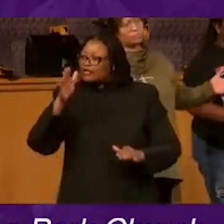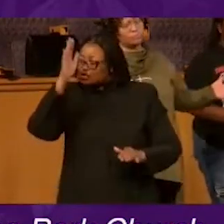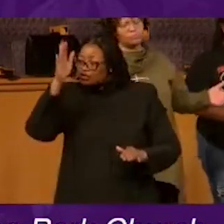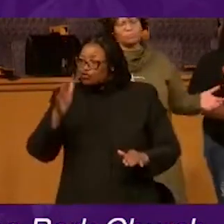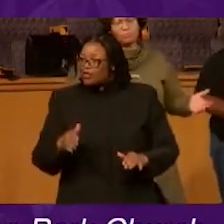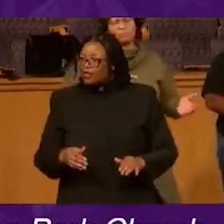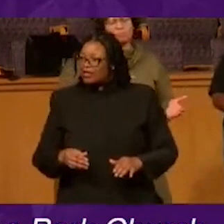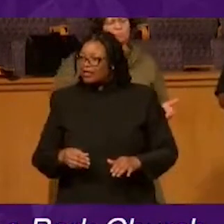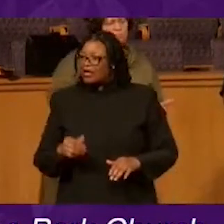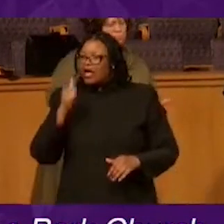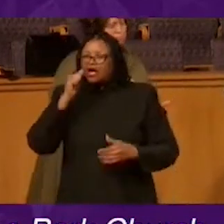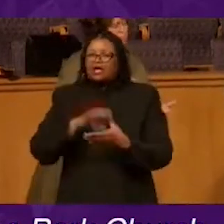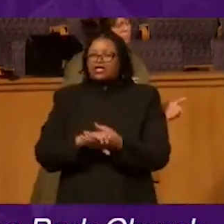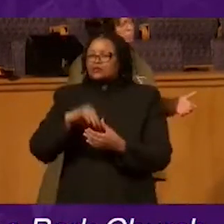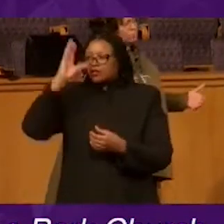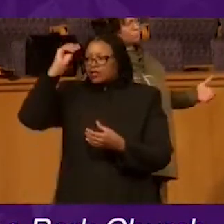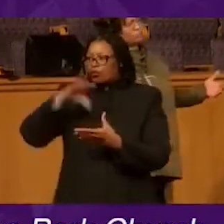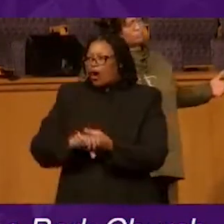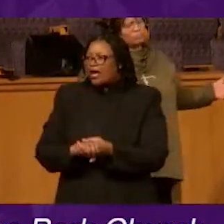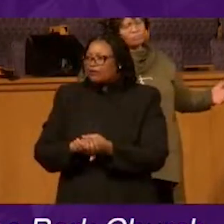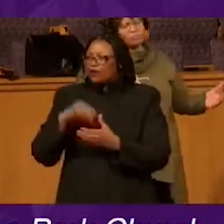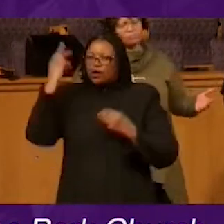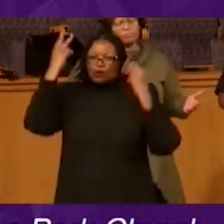Spouses worried about the other spouse.